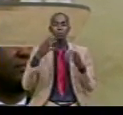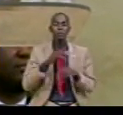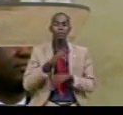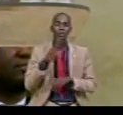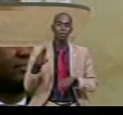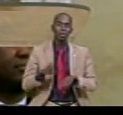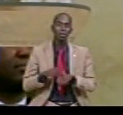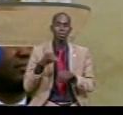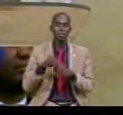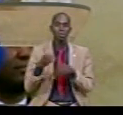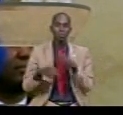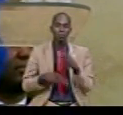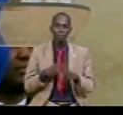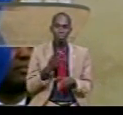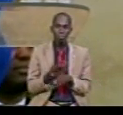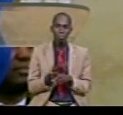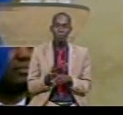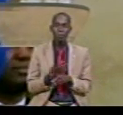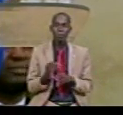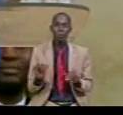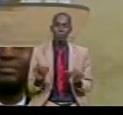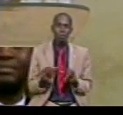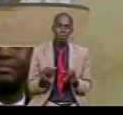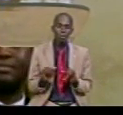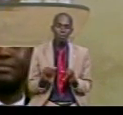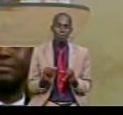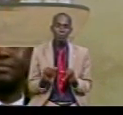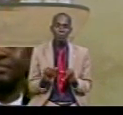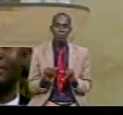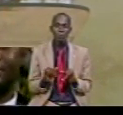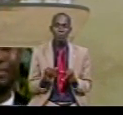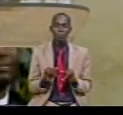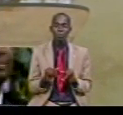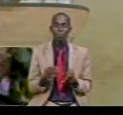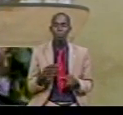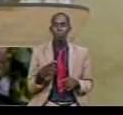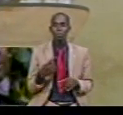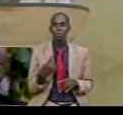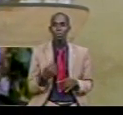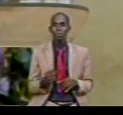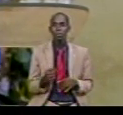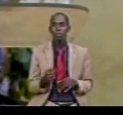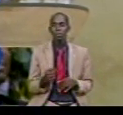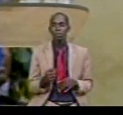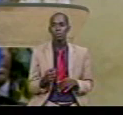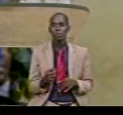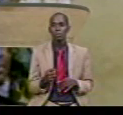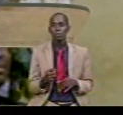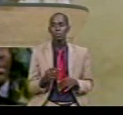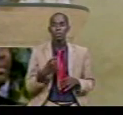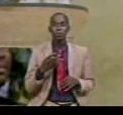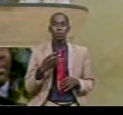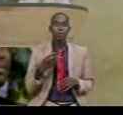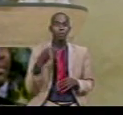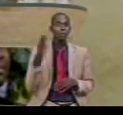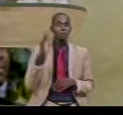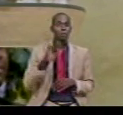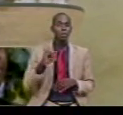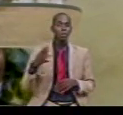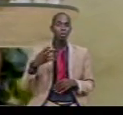world. Sir, may the visionary fire of holiness and soul winning you